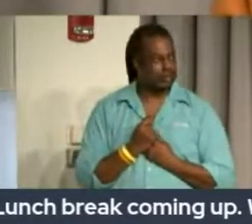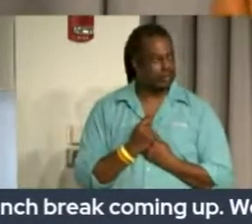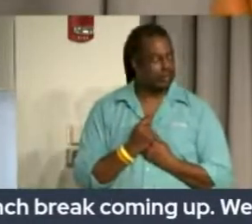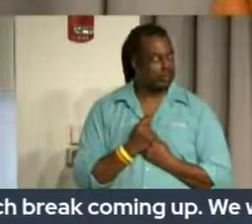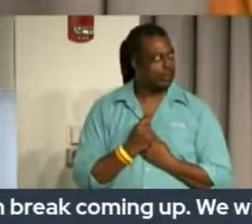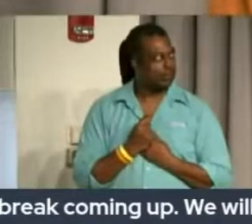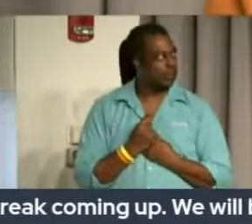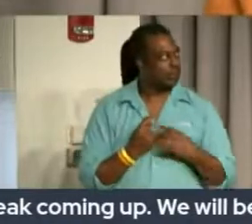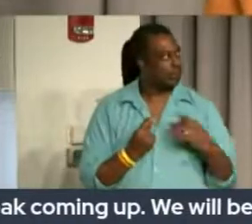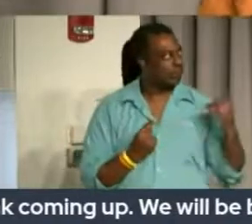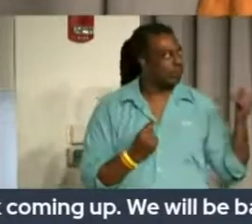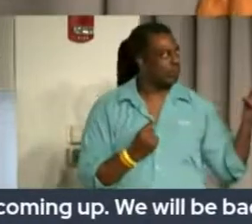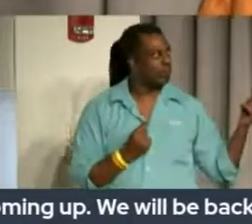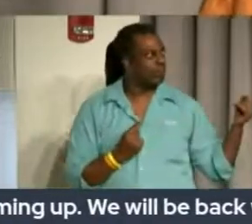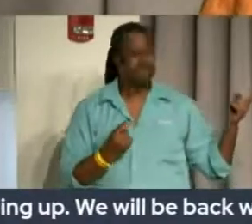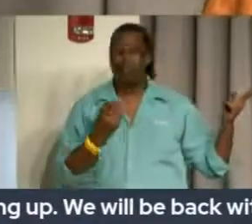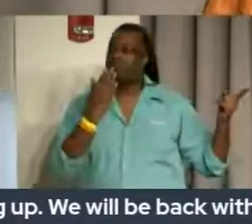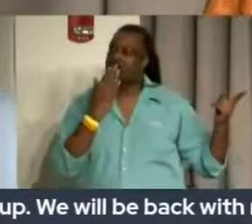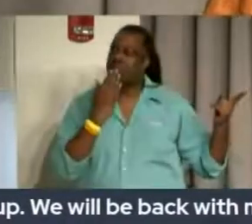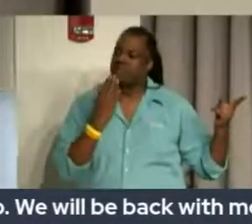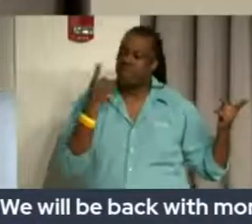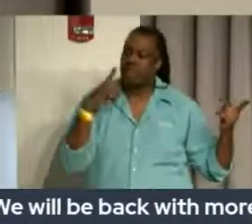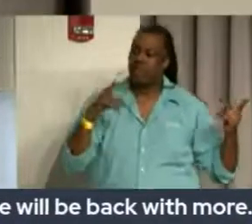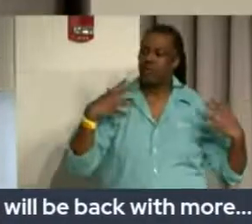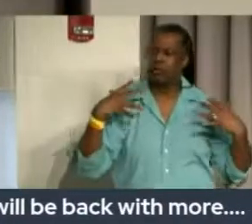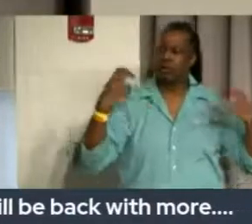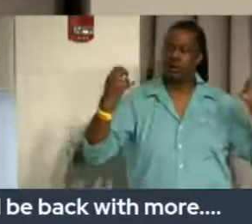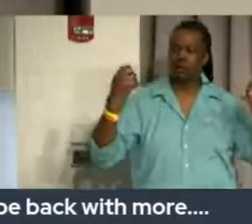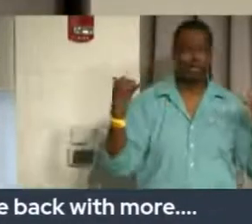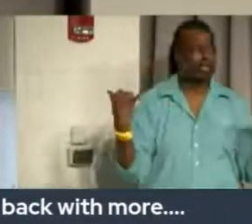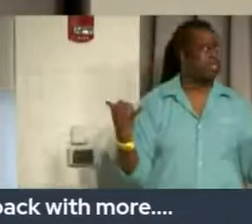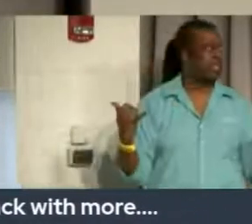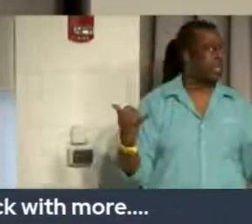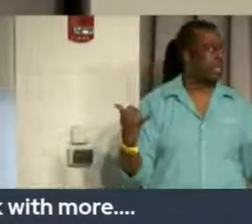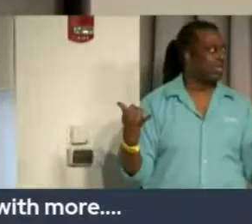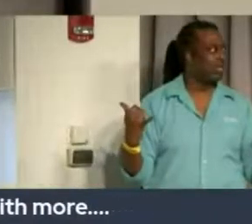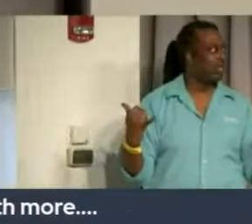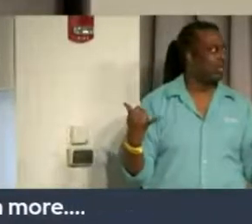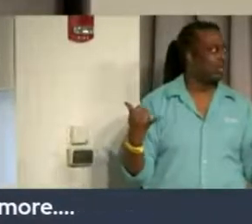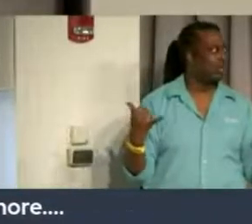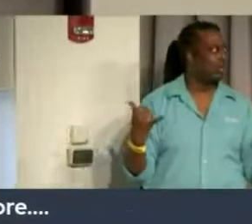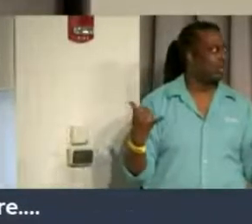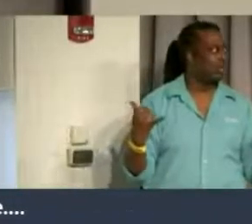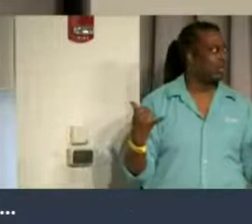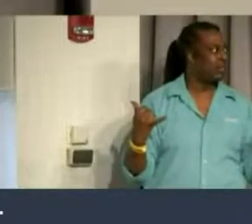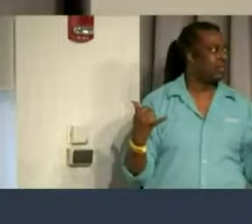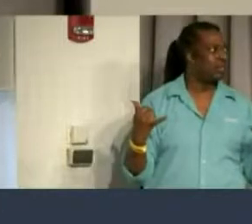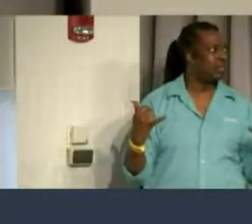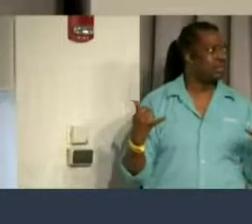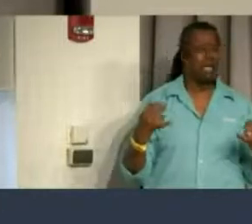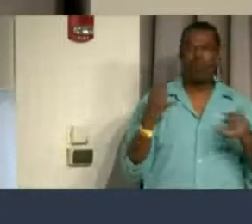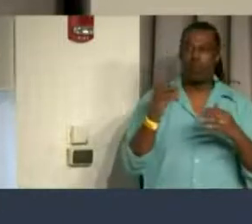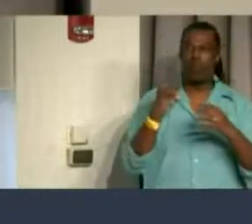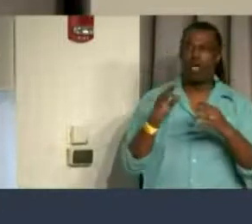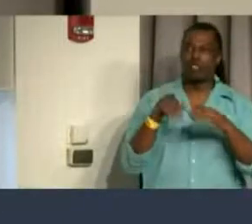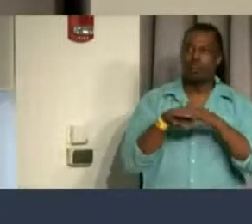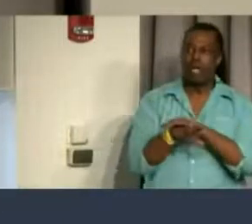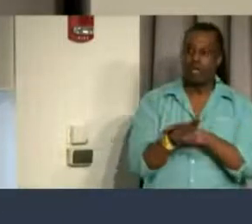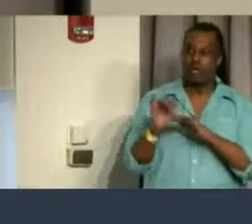Mr. Phillips, thank you for your courage here today. We tender the photograph from Washington, D.C.